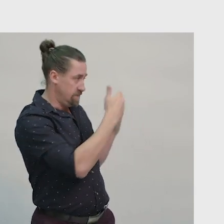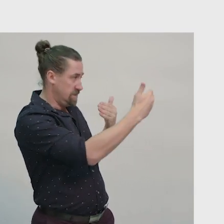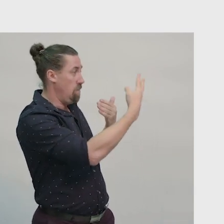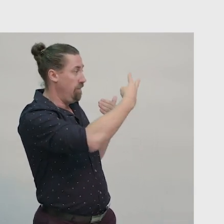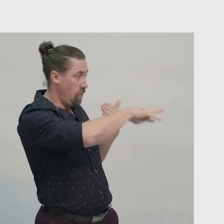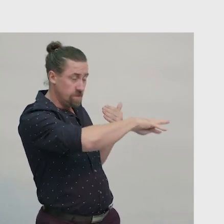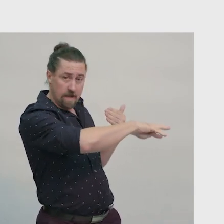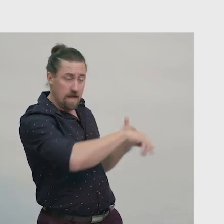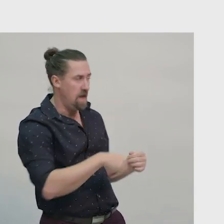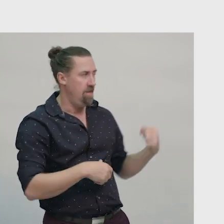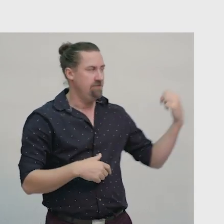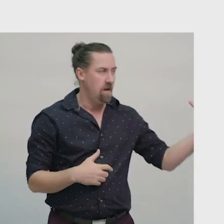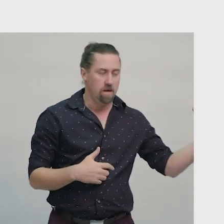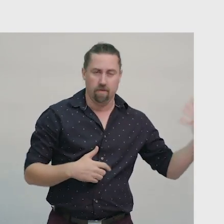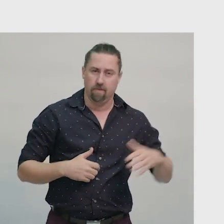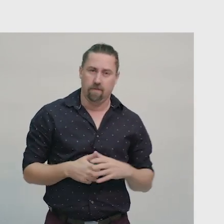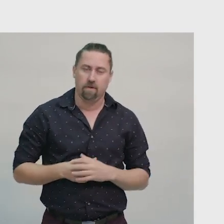is split into 40 and 5.